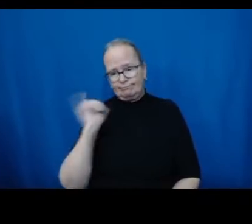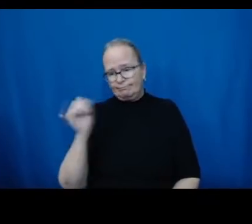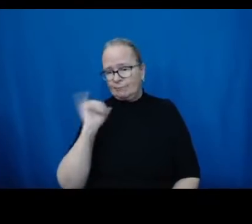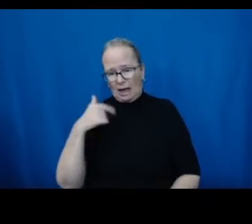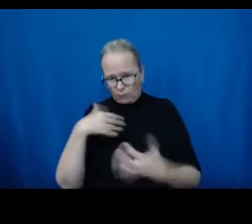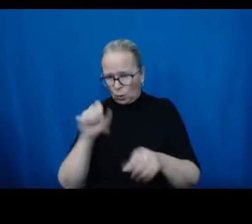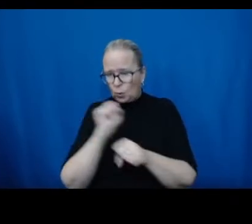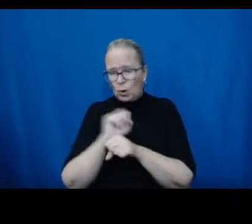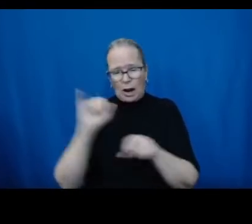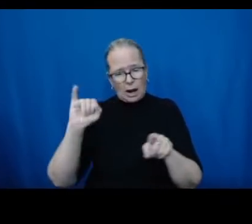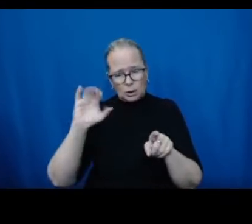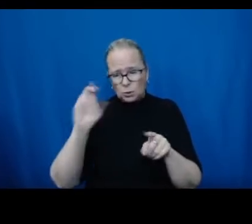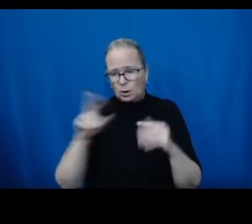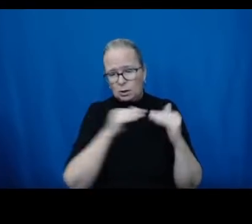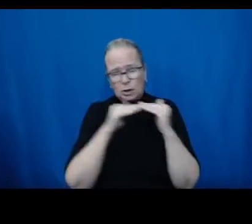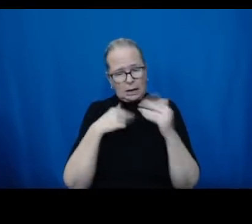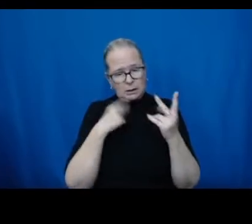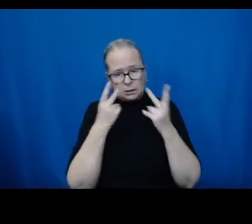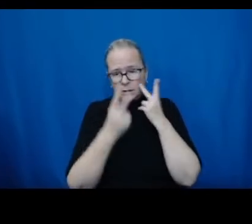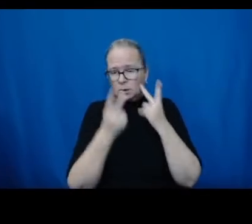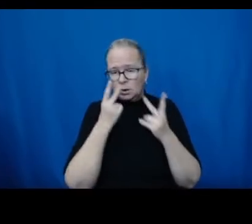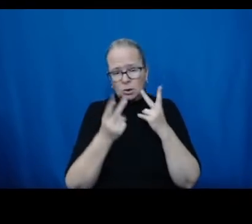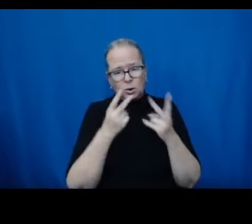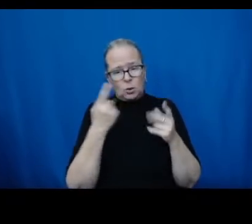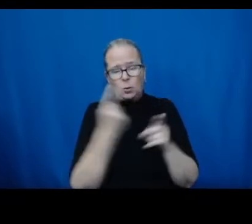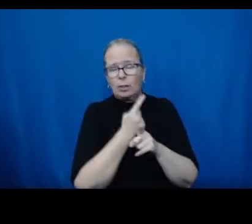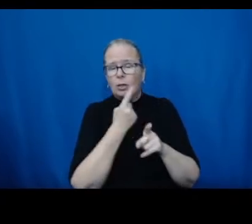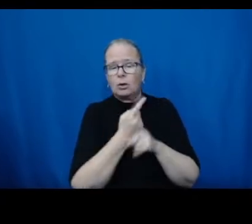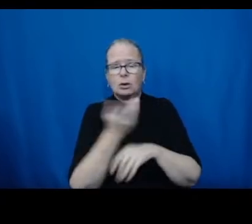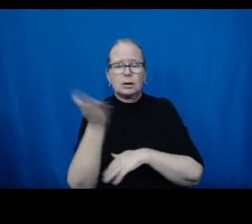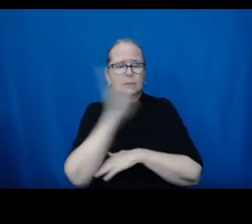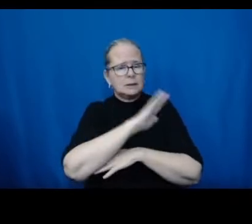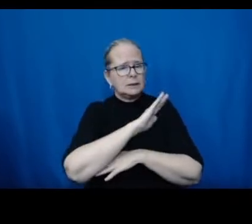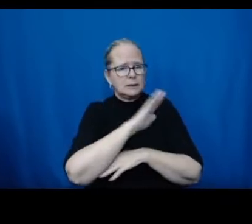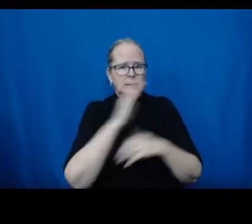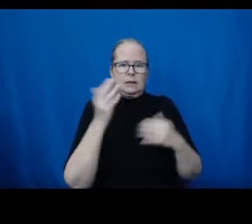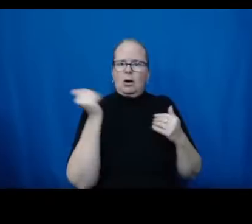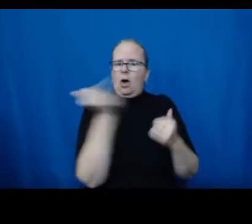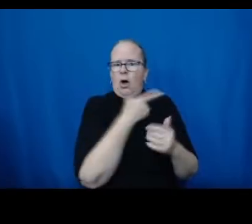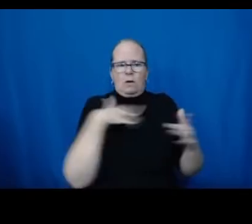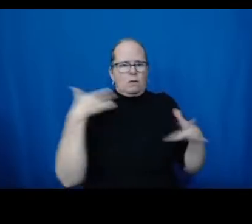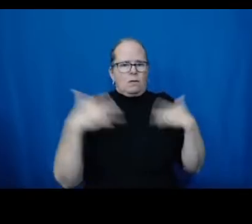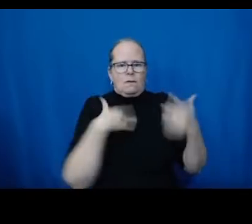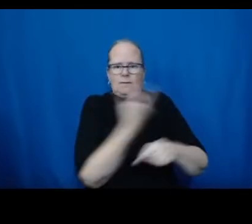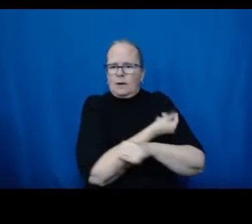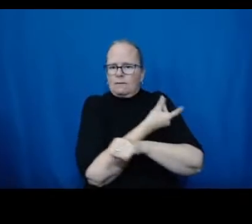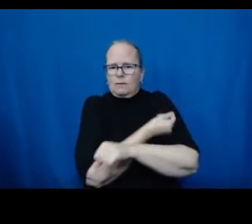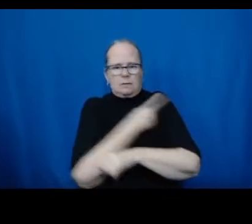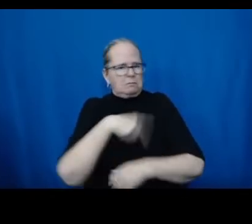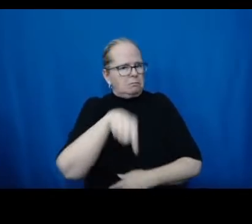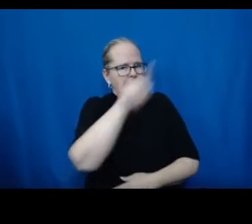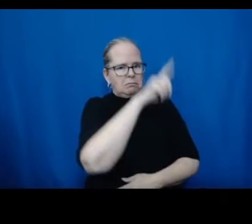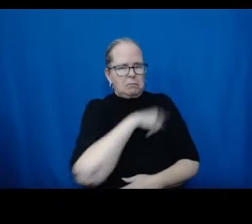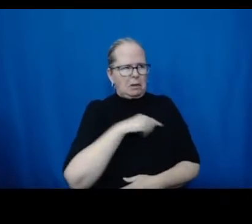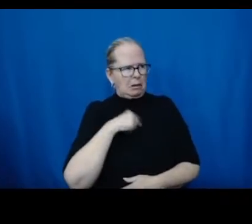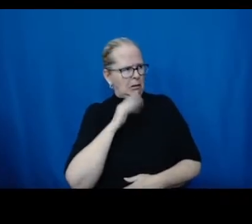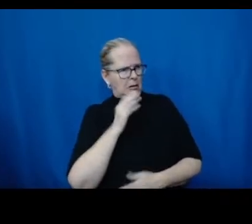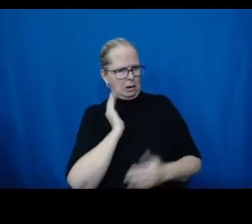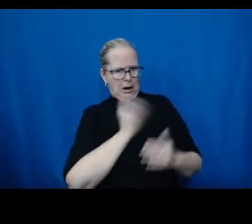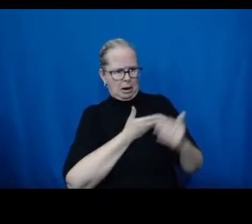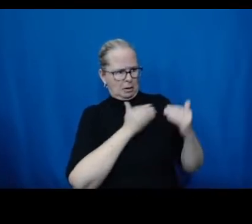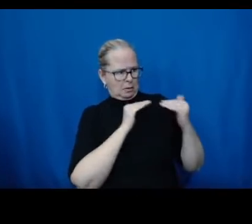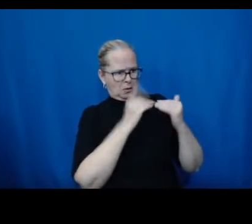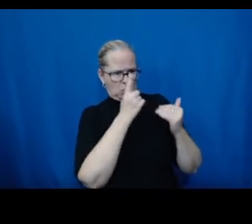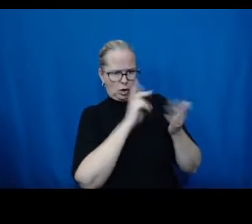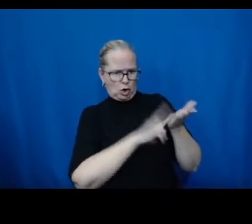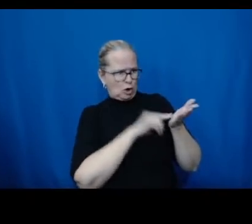I've not heard of one single colleague of mine that has refused or declined the vaccine. And as president of the Canadian Association of